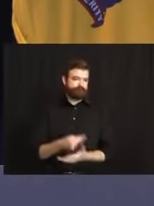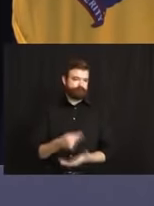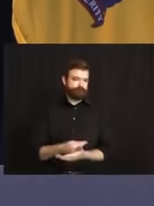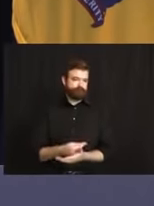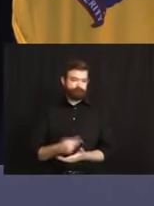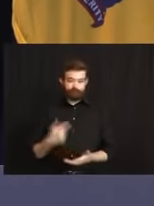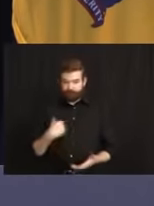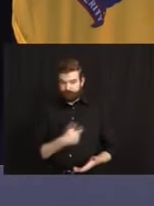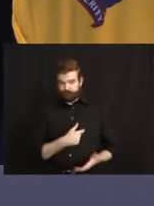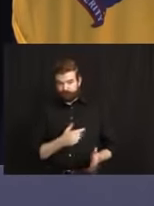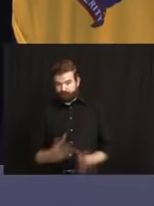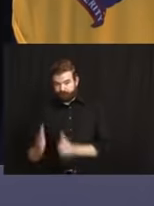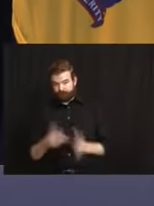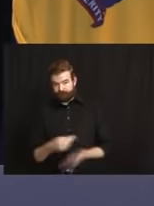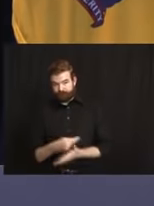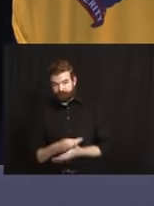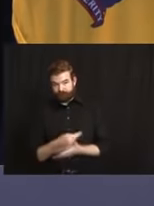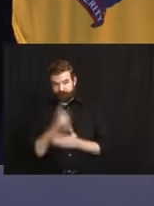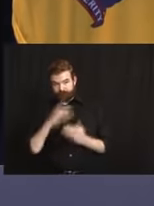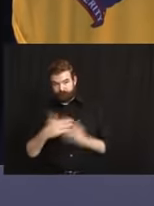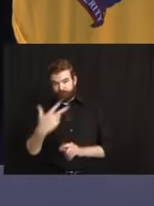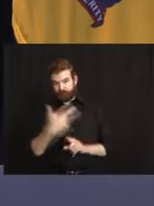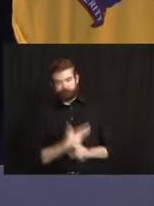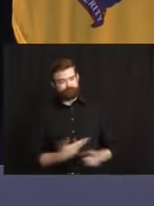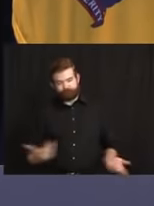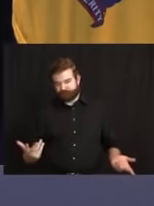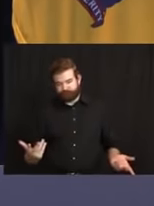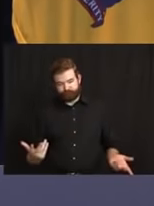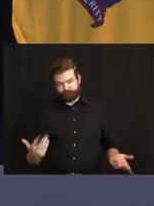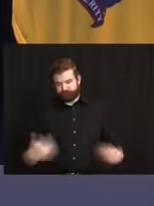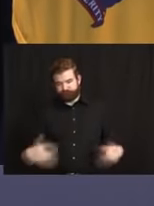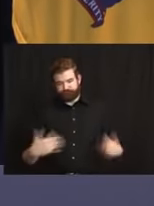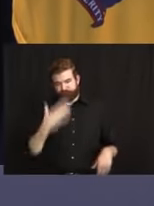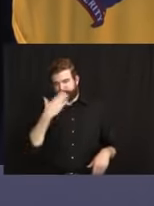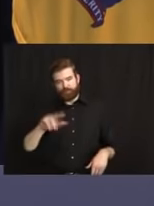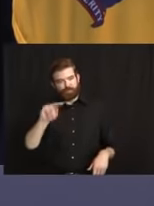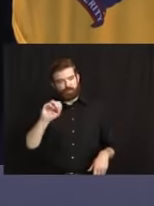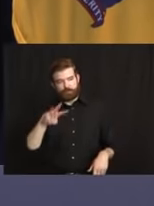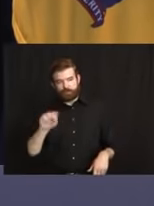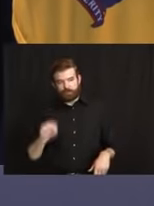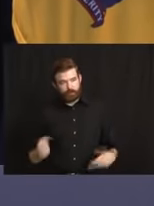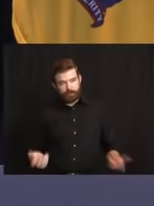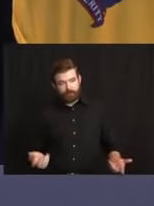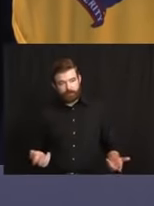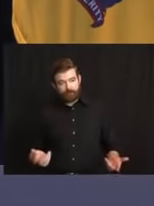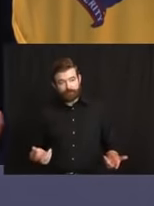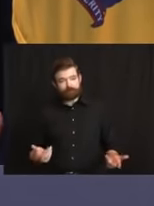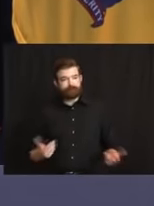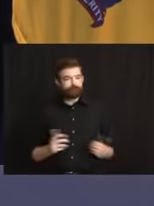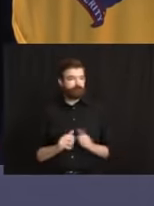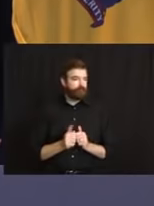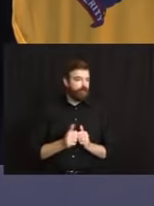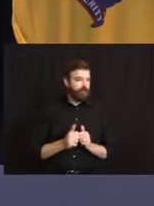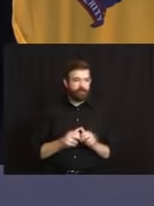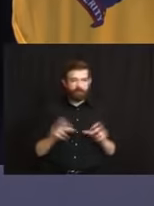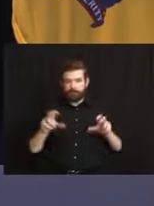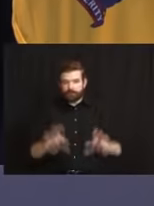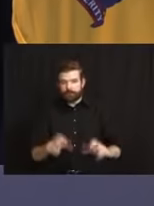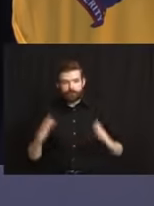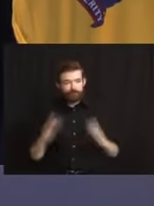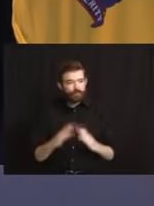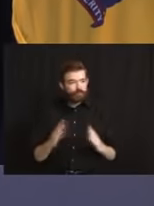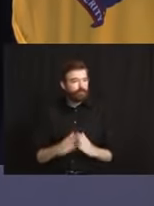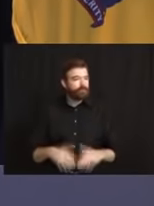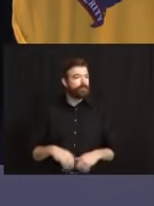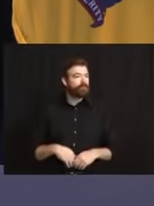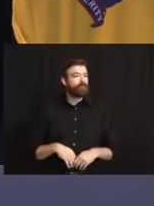bad news. But what are your priorities? What are you doing to invest in communities, not just in the relationship between